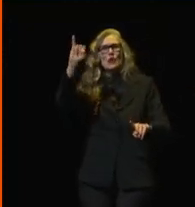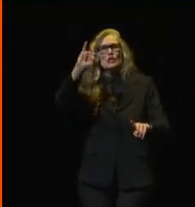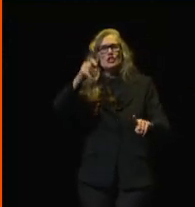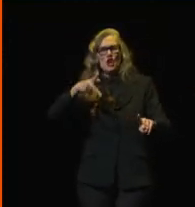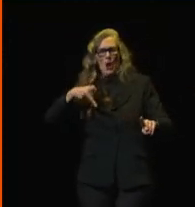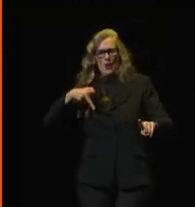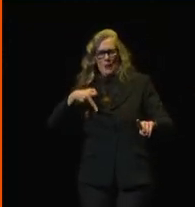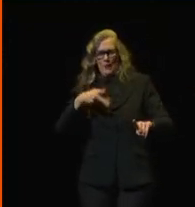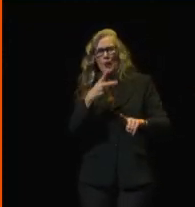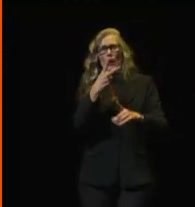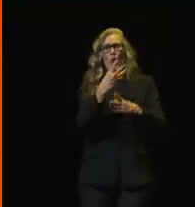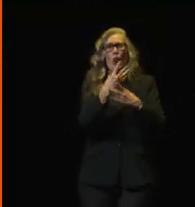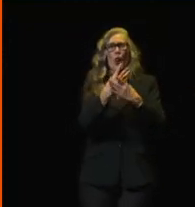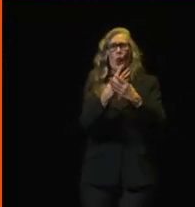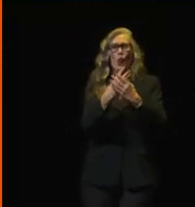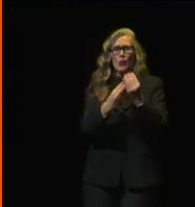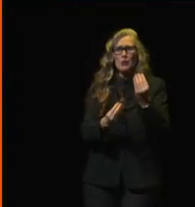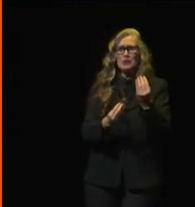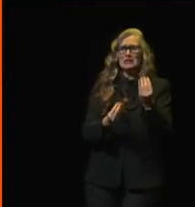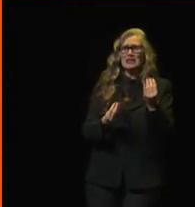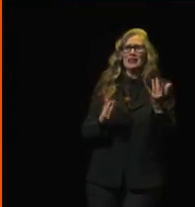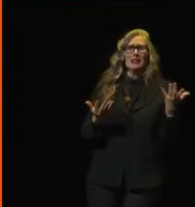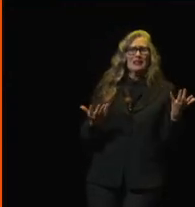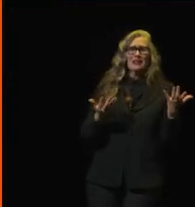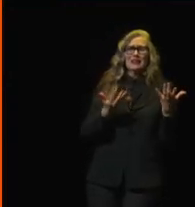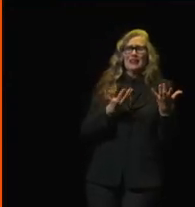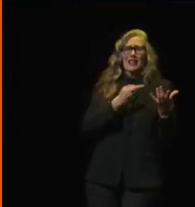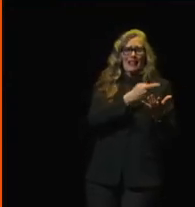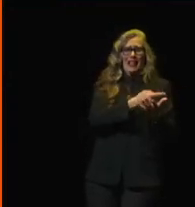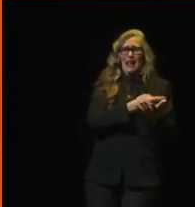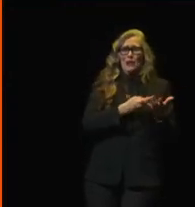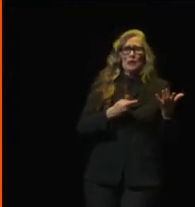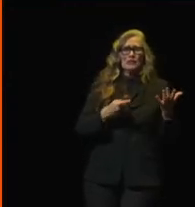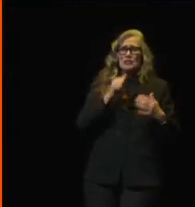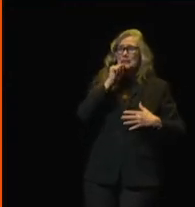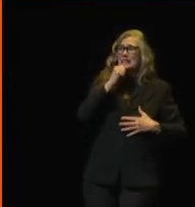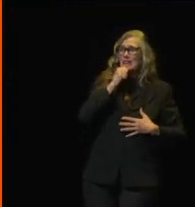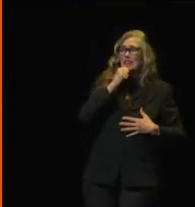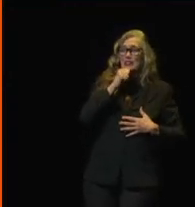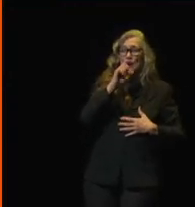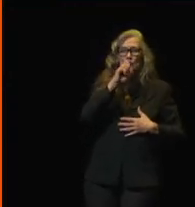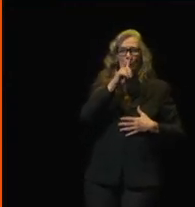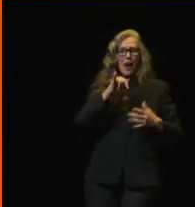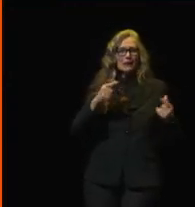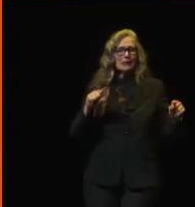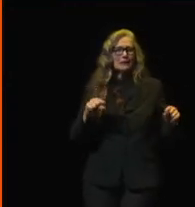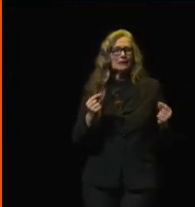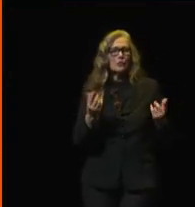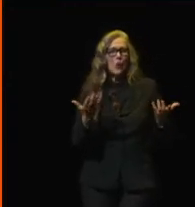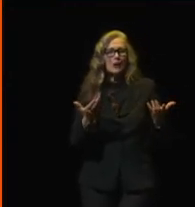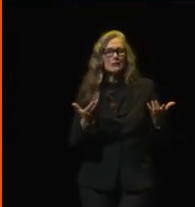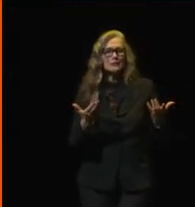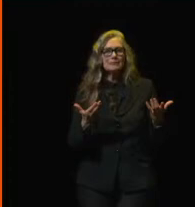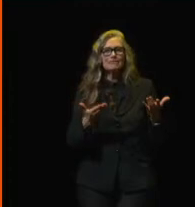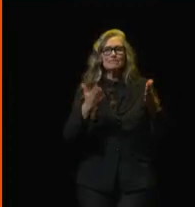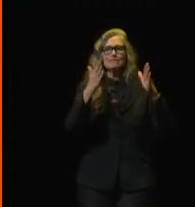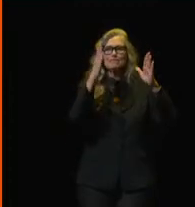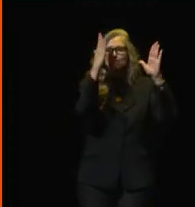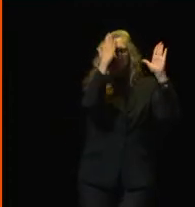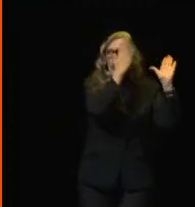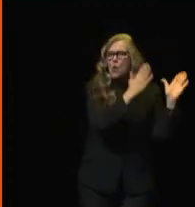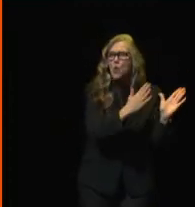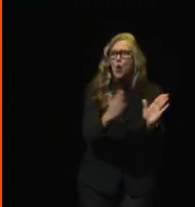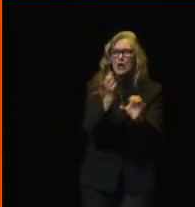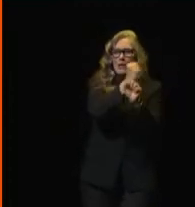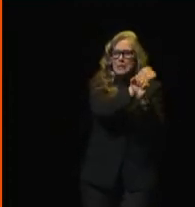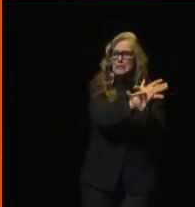did what Ady always did. He organized and he fought back. He confronted powerful people.